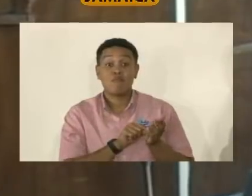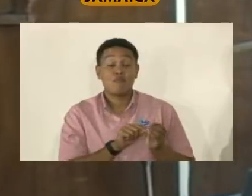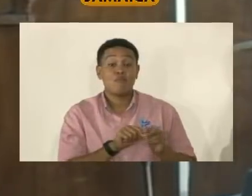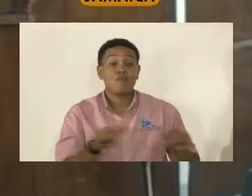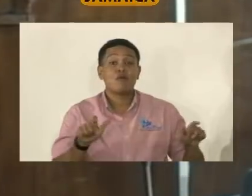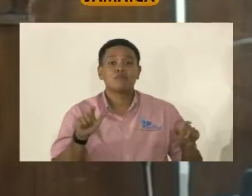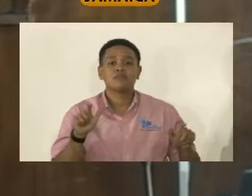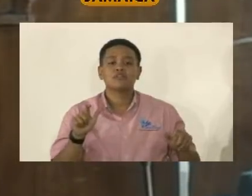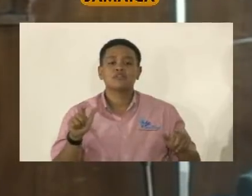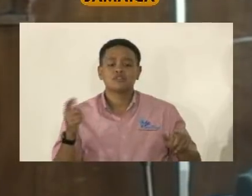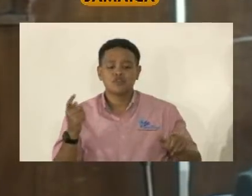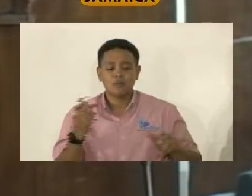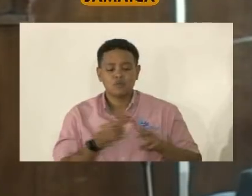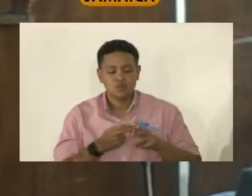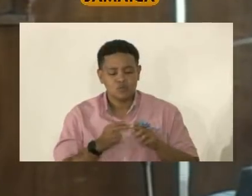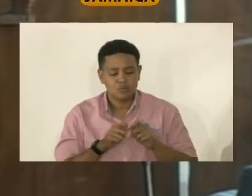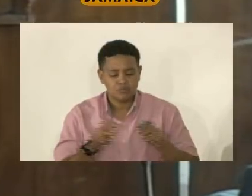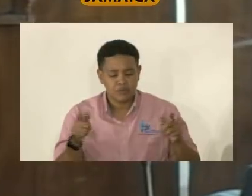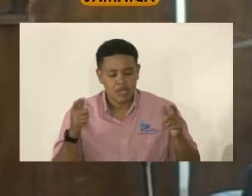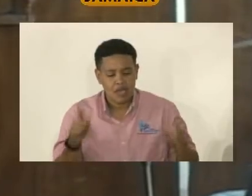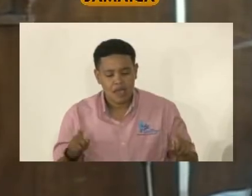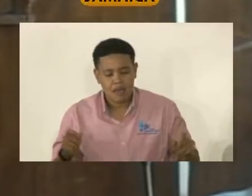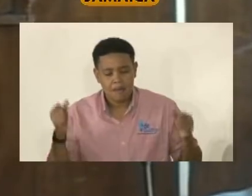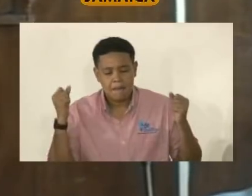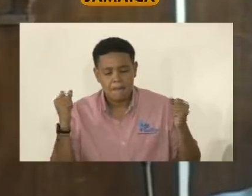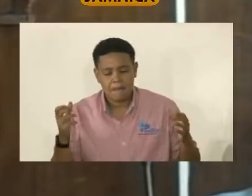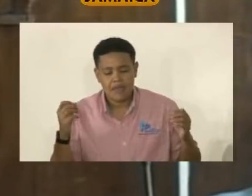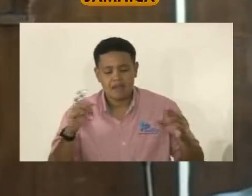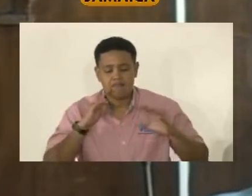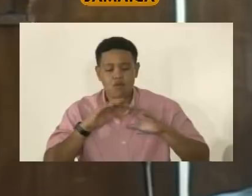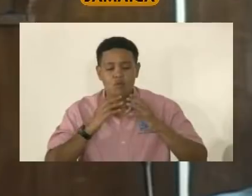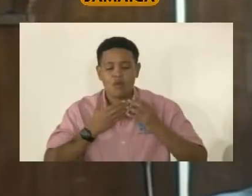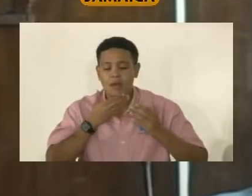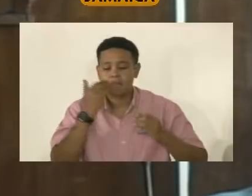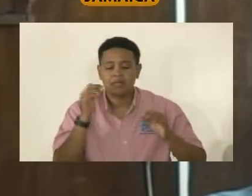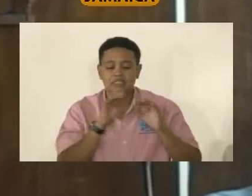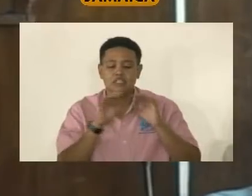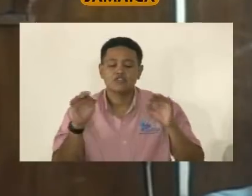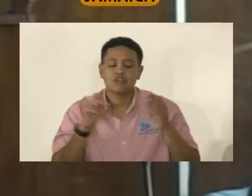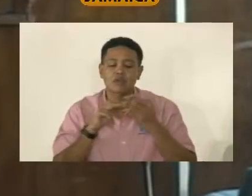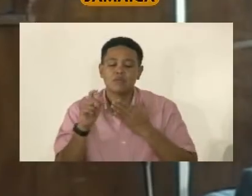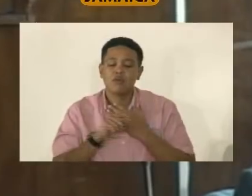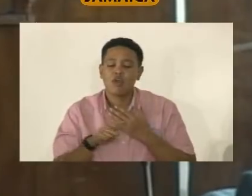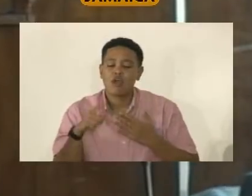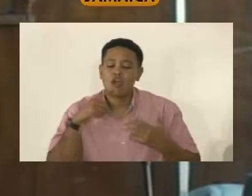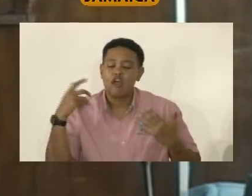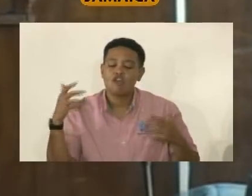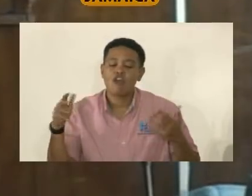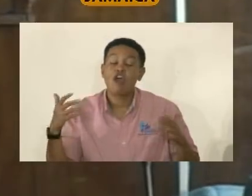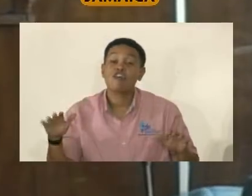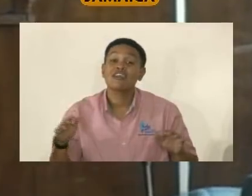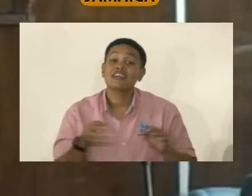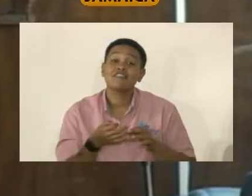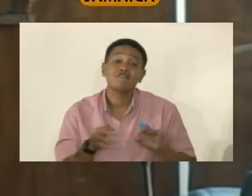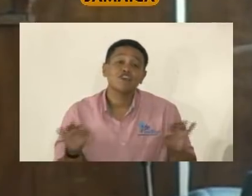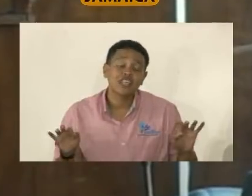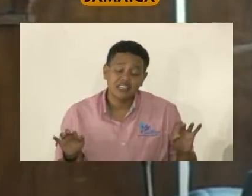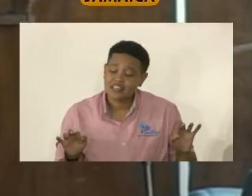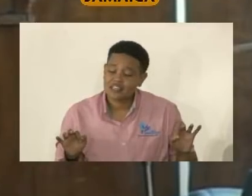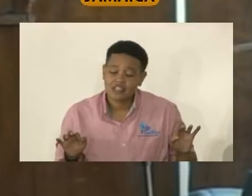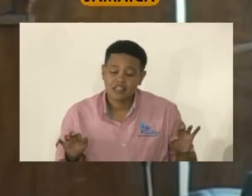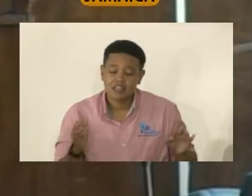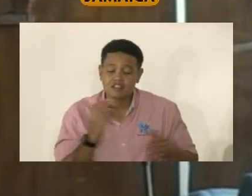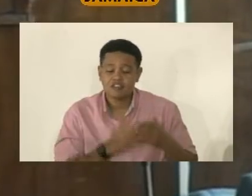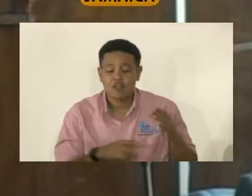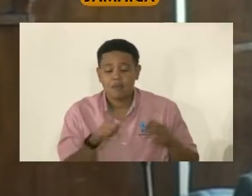will be coming out shortly. Many of the world's best degree programs are already completely free. And